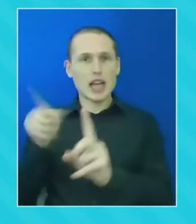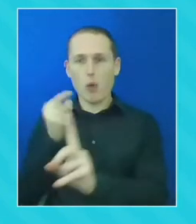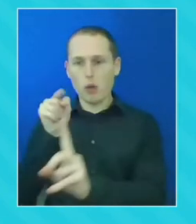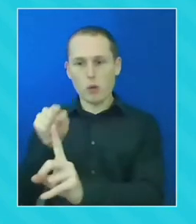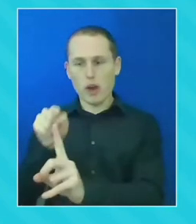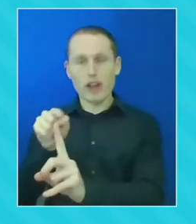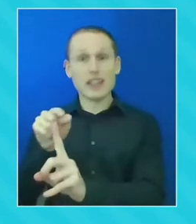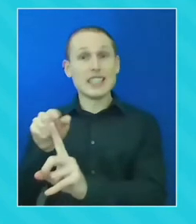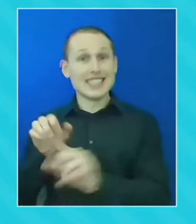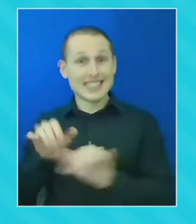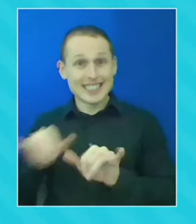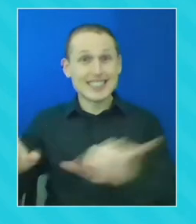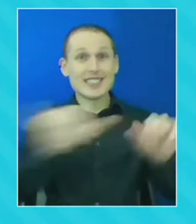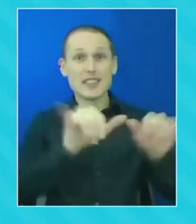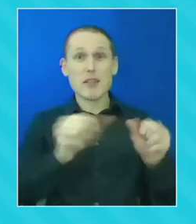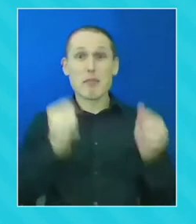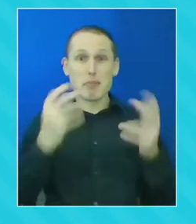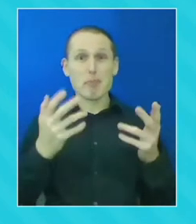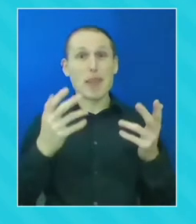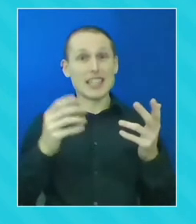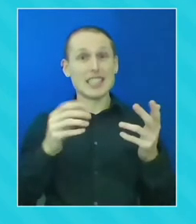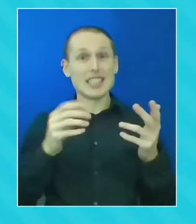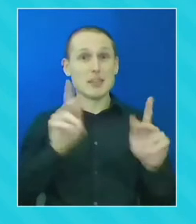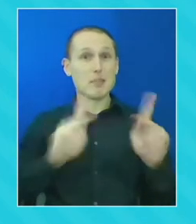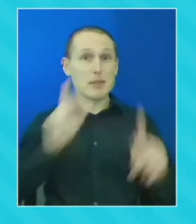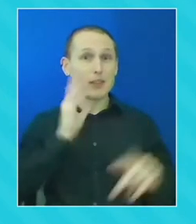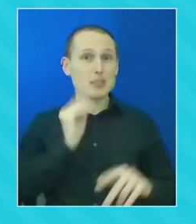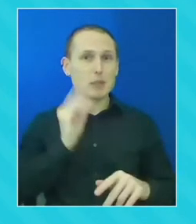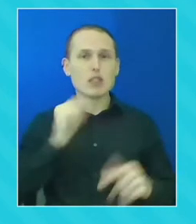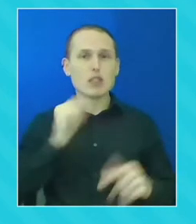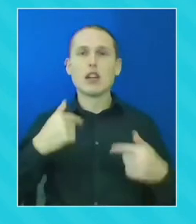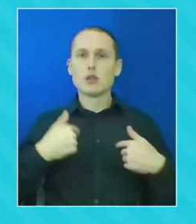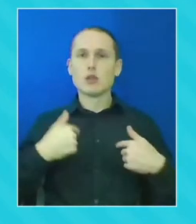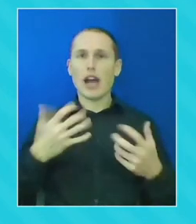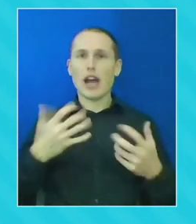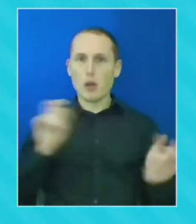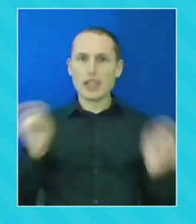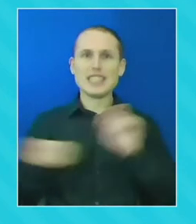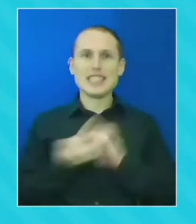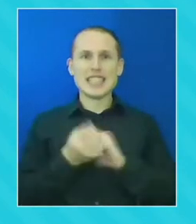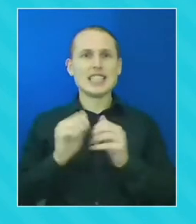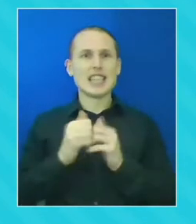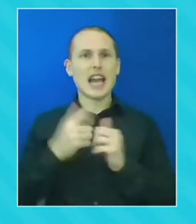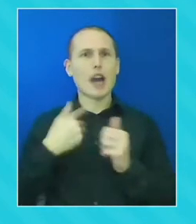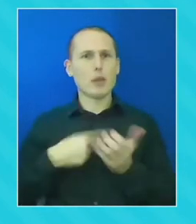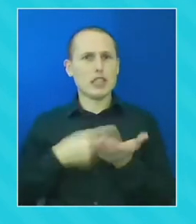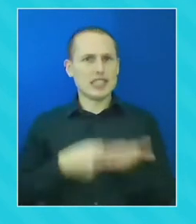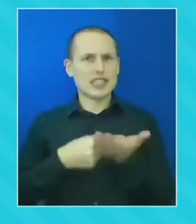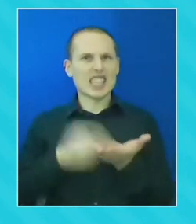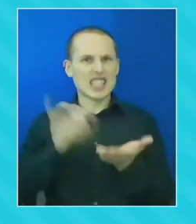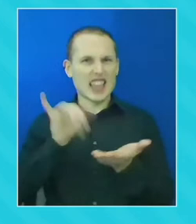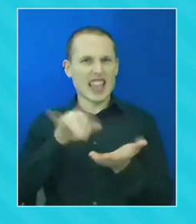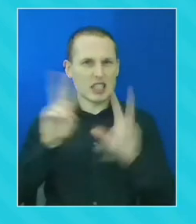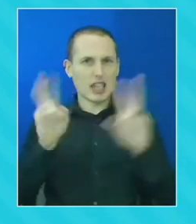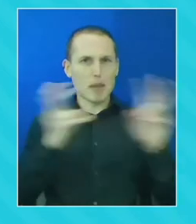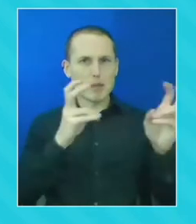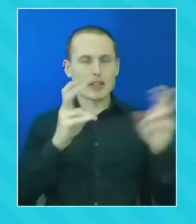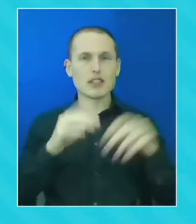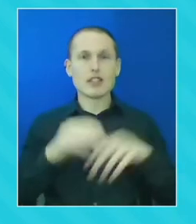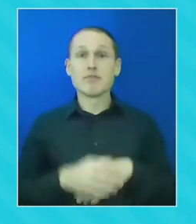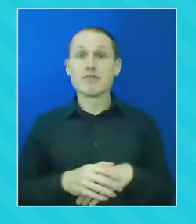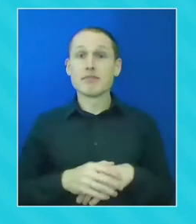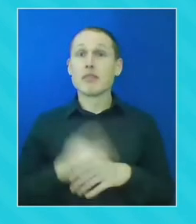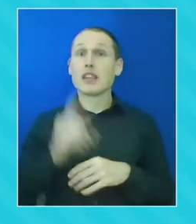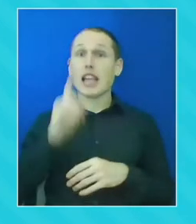be a part of a paradigm shift on how we address these topics. I truly believe that food is medicine. It